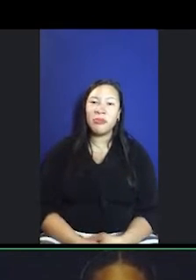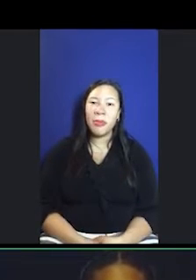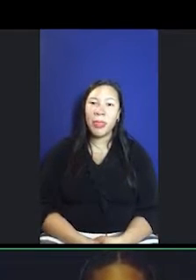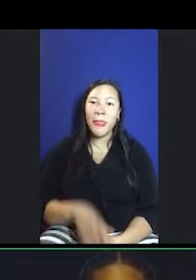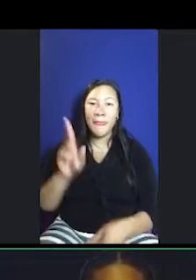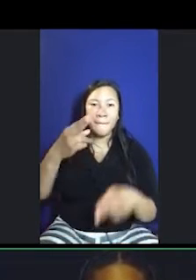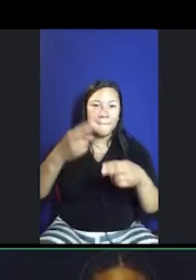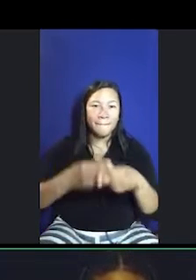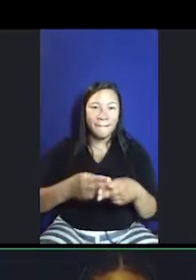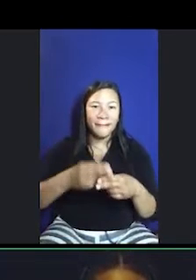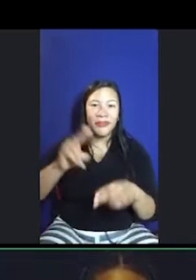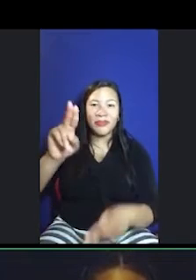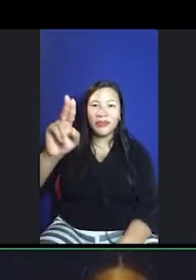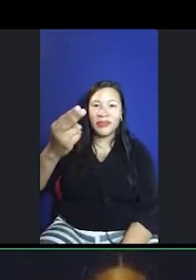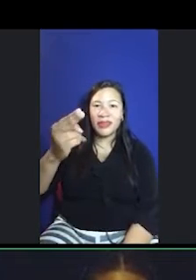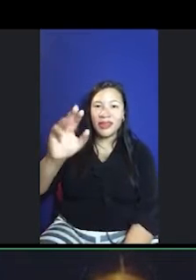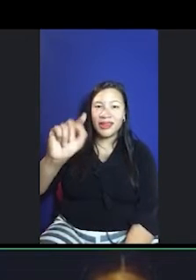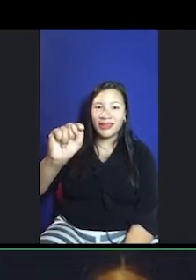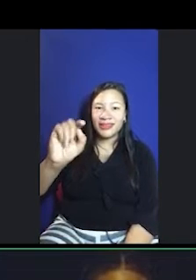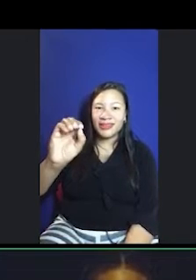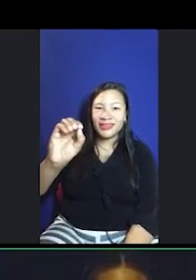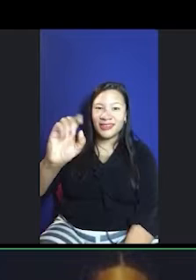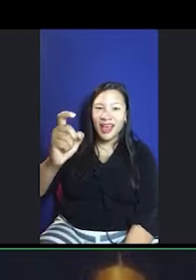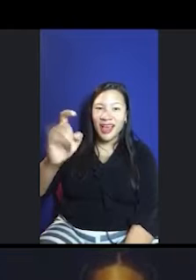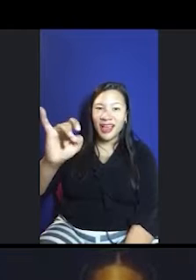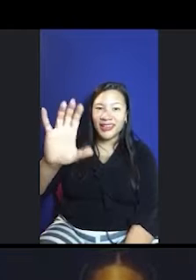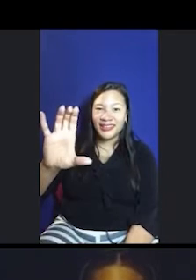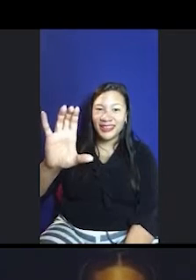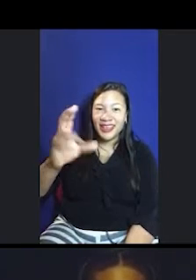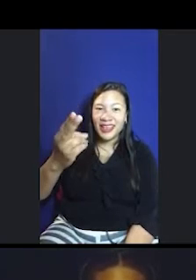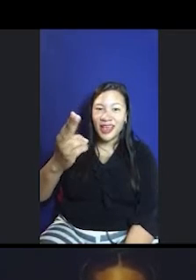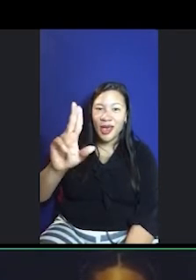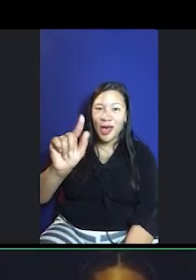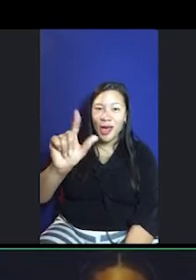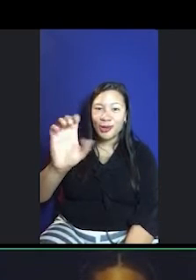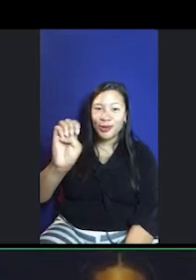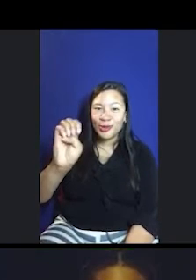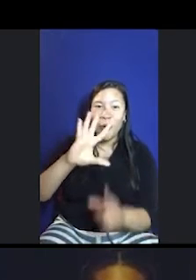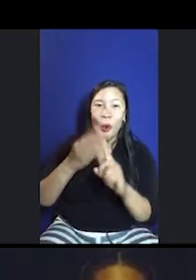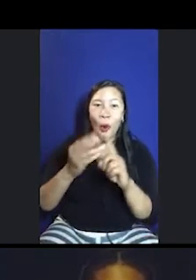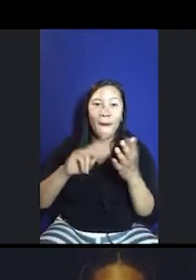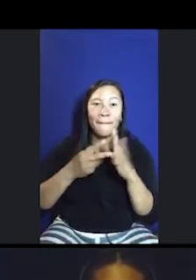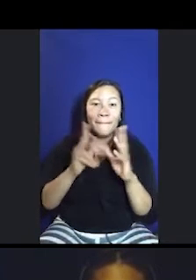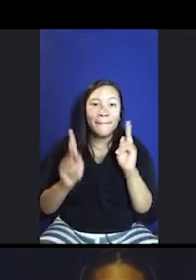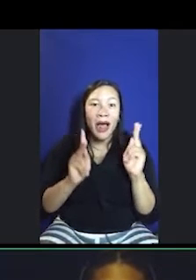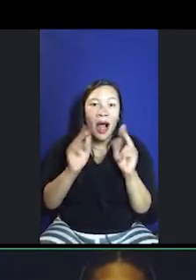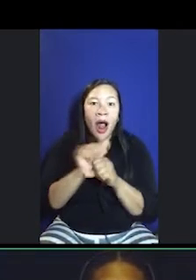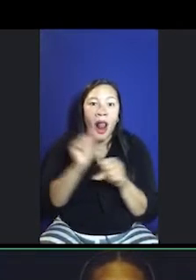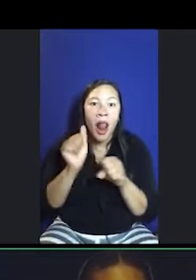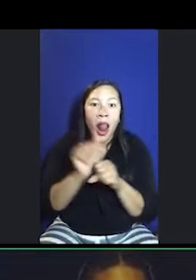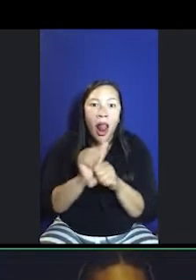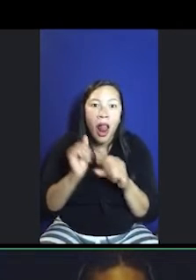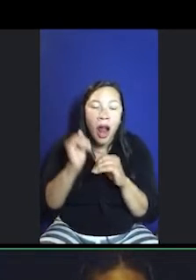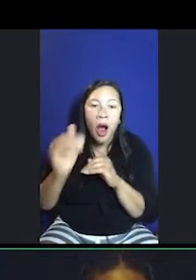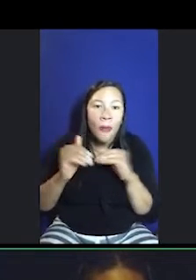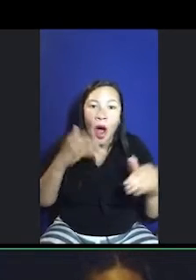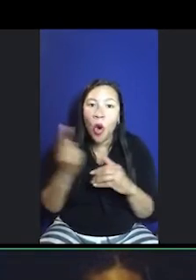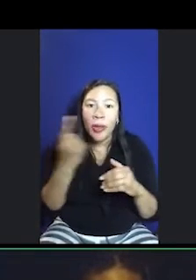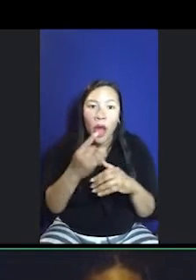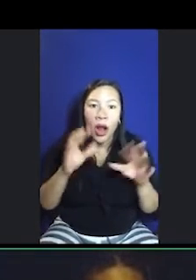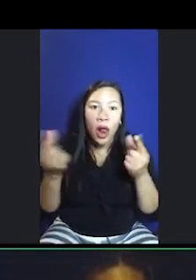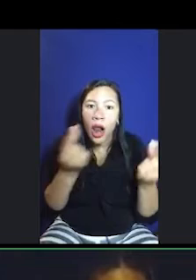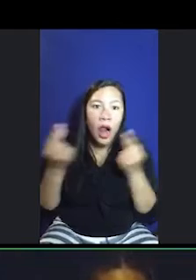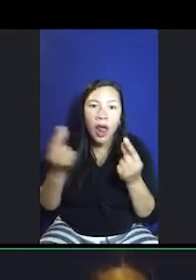it toxic hustle, this Hustle hustle culture, culture, toxic like hustle culture. It's definitely getting toxic now. I wish it would stop because